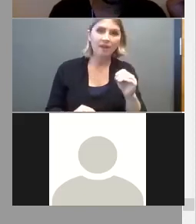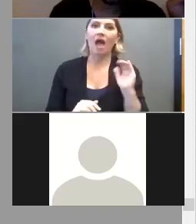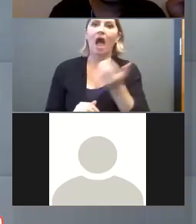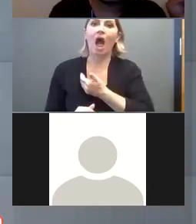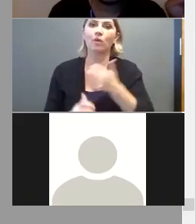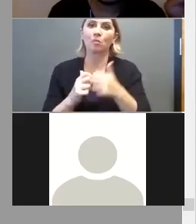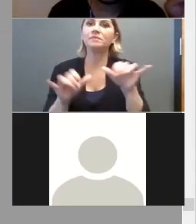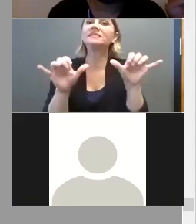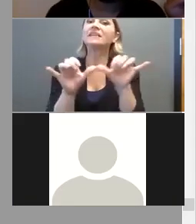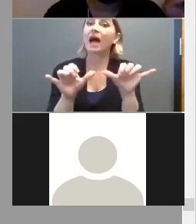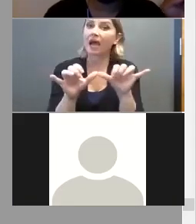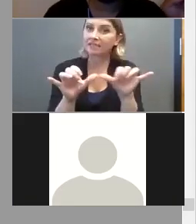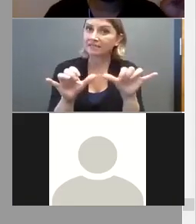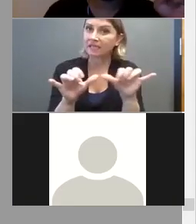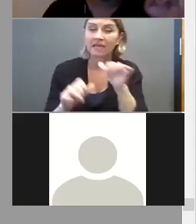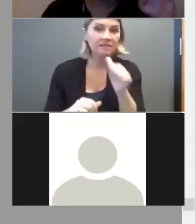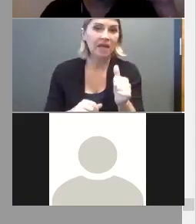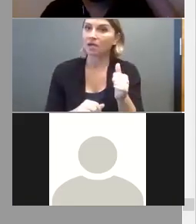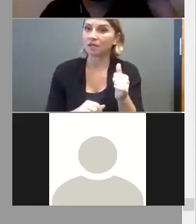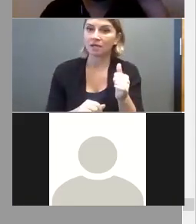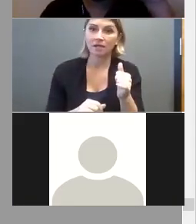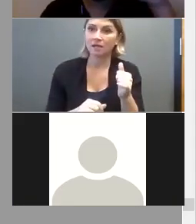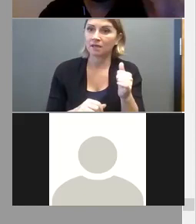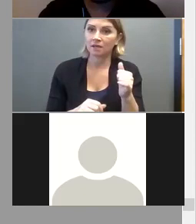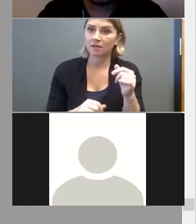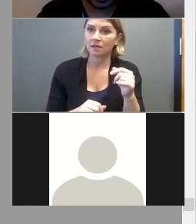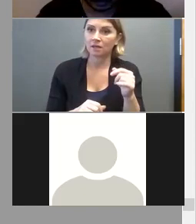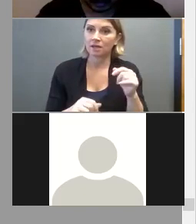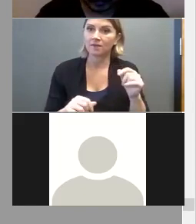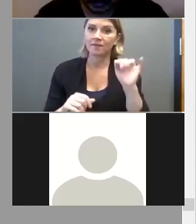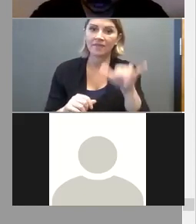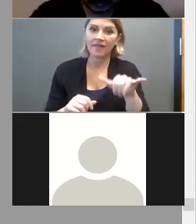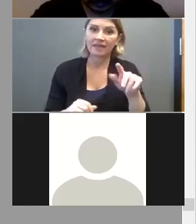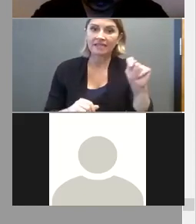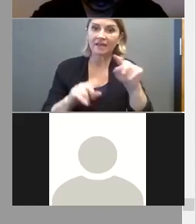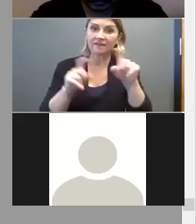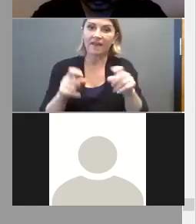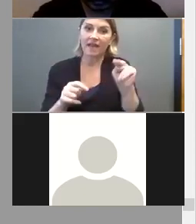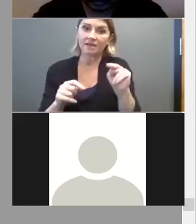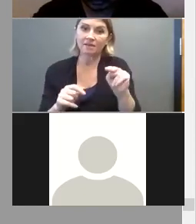size is not going to be, our subproblem size is T of n by 2,